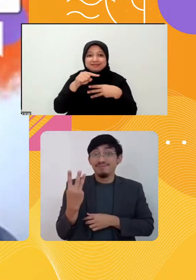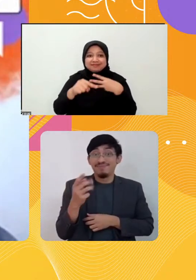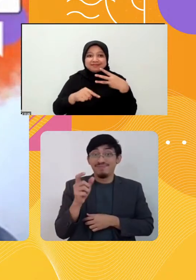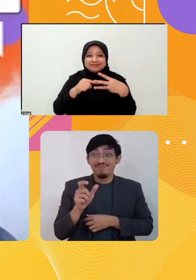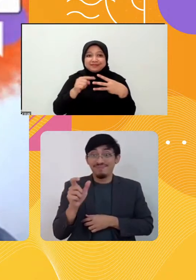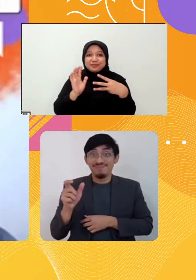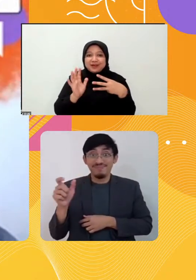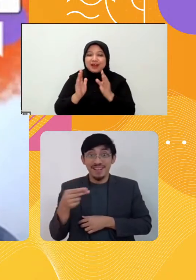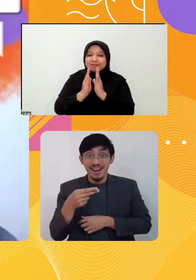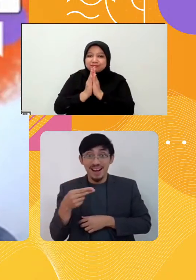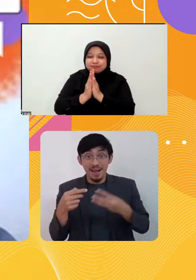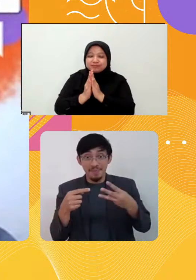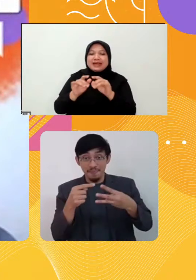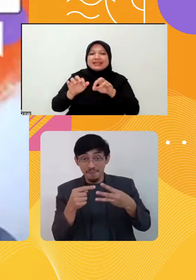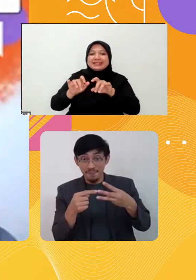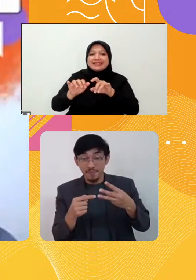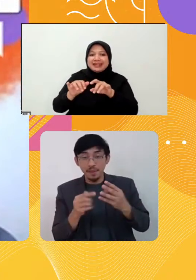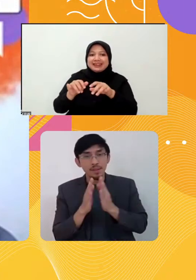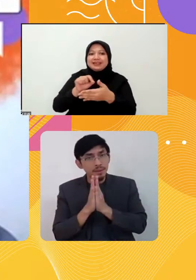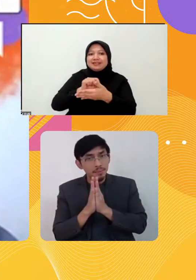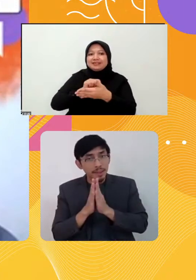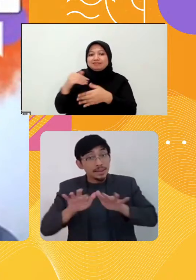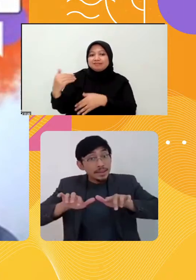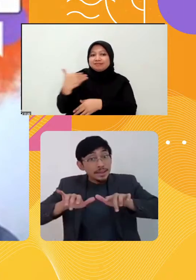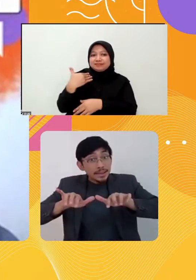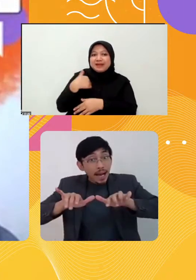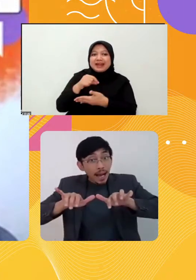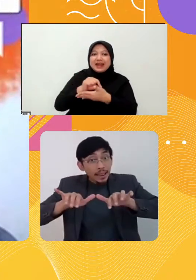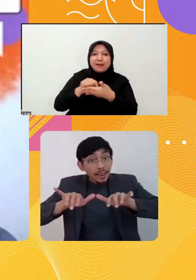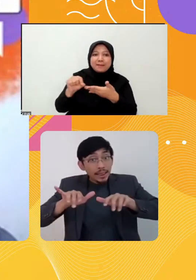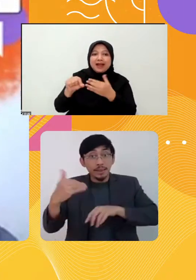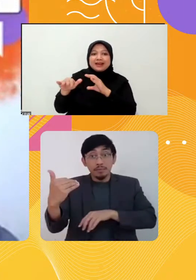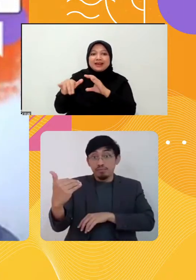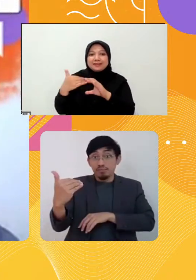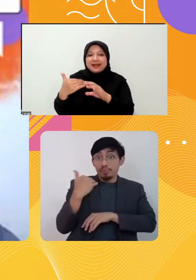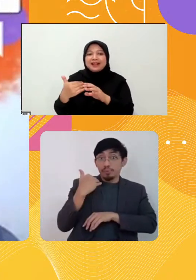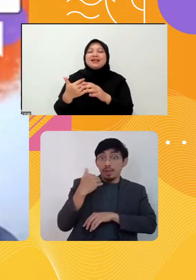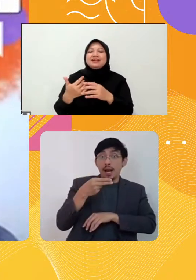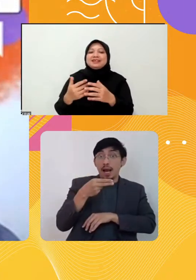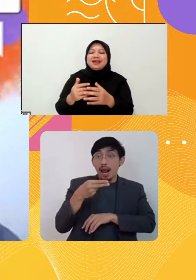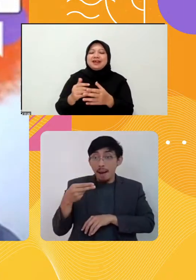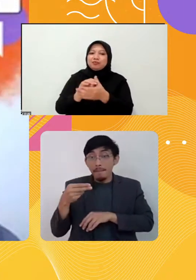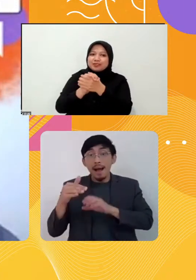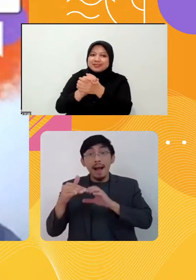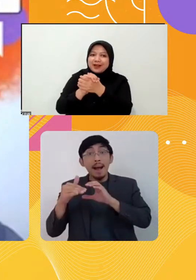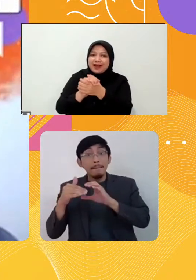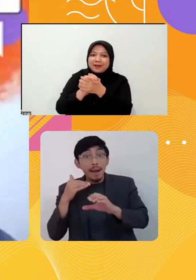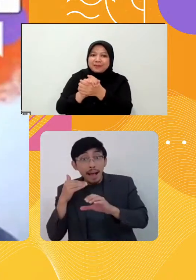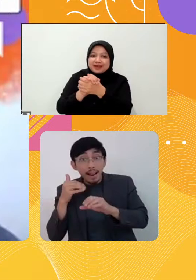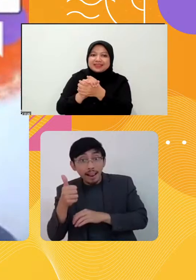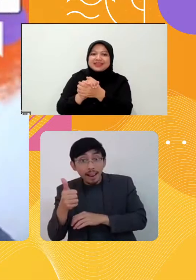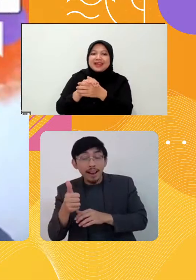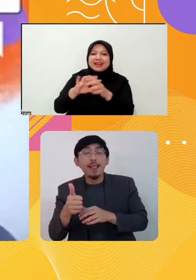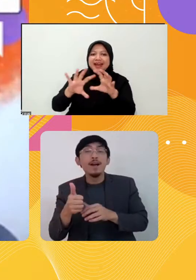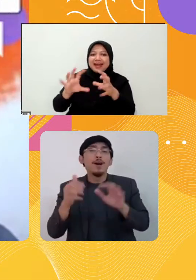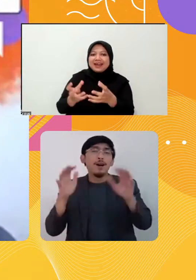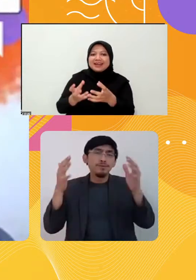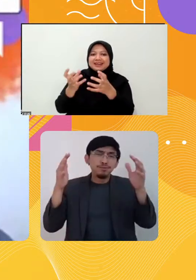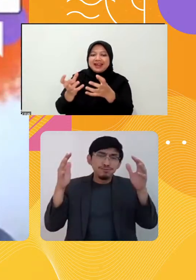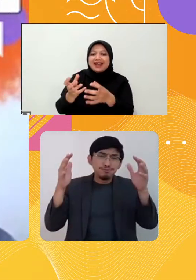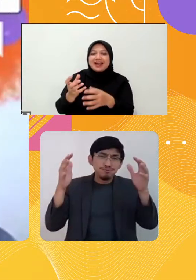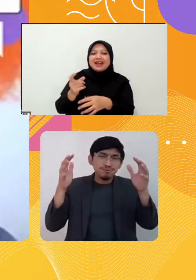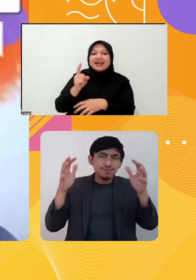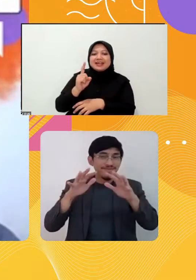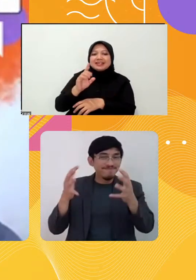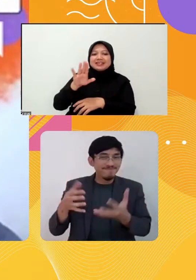in the chat box, the name and the email. So congratulations for your 1-year subscriptions to